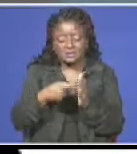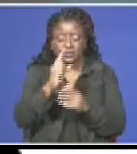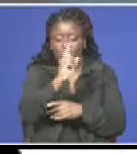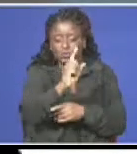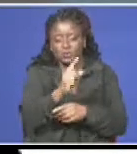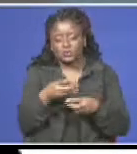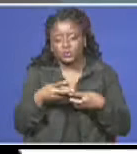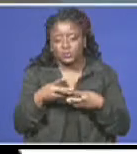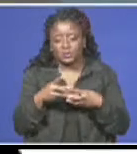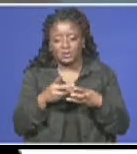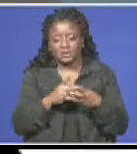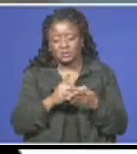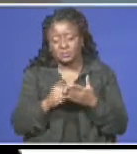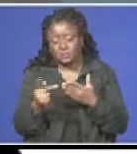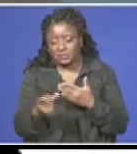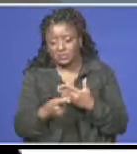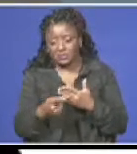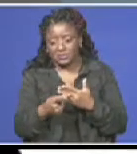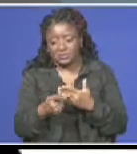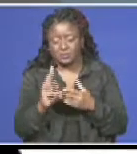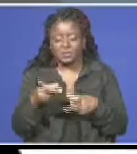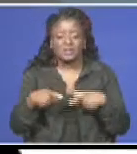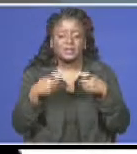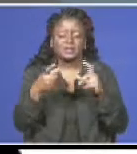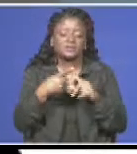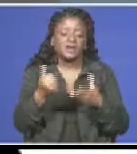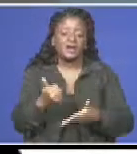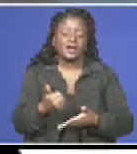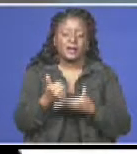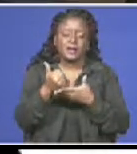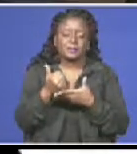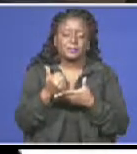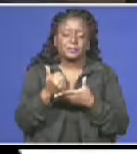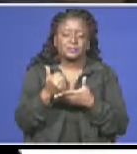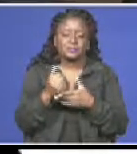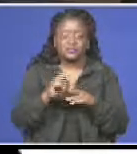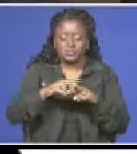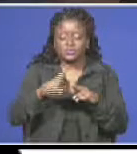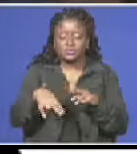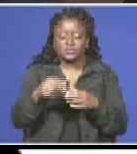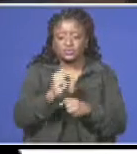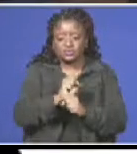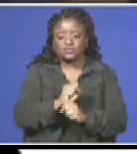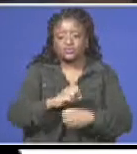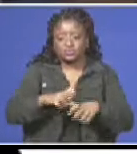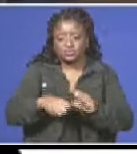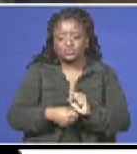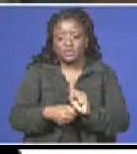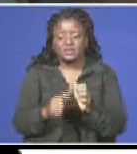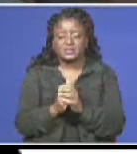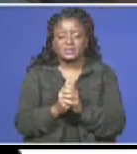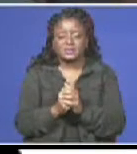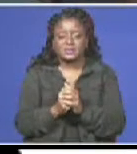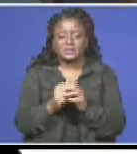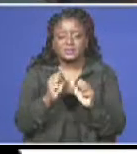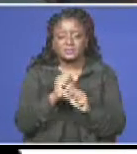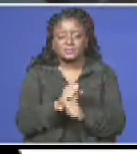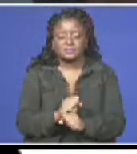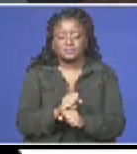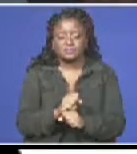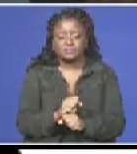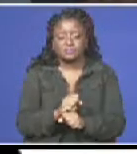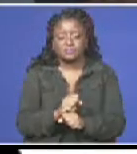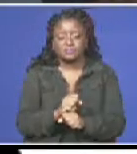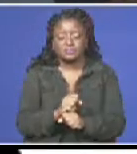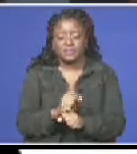initiative that we can be a part of to help alleviate some of the stress. Well, Bahamas Striping Managing Director Alan Albury